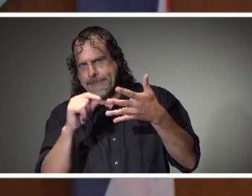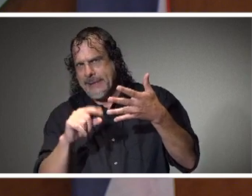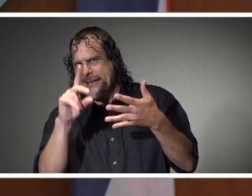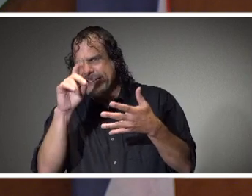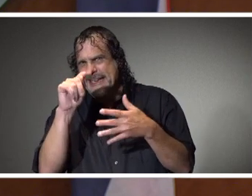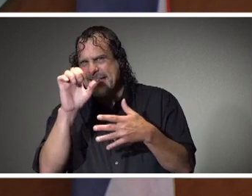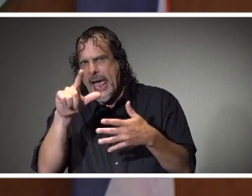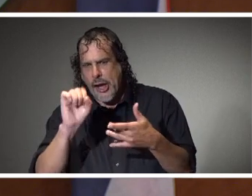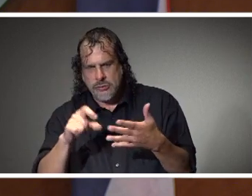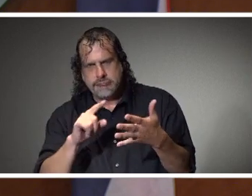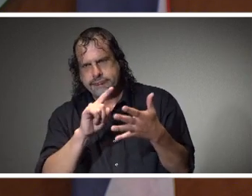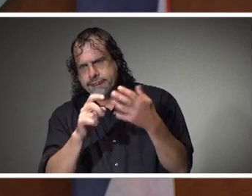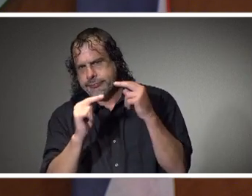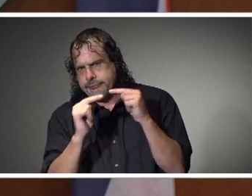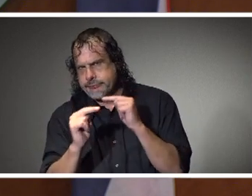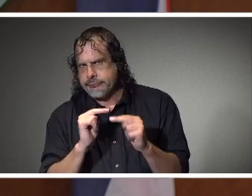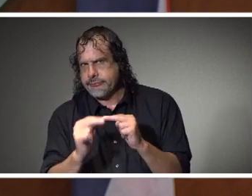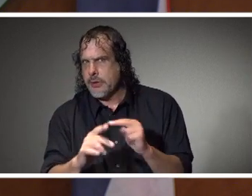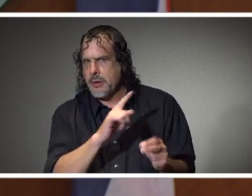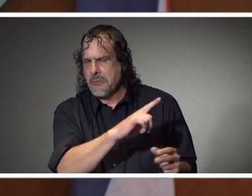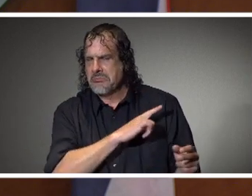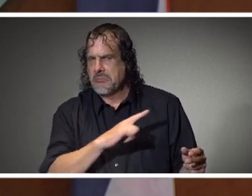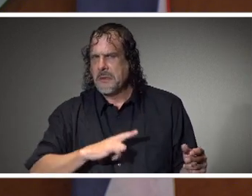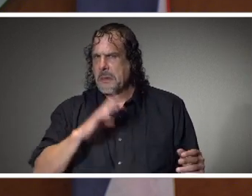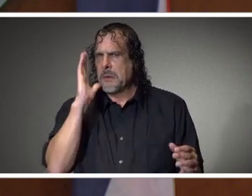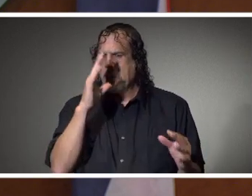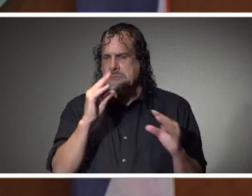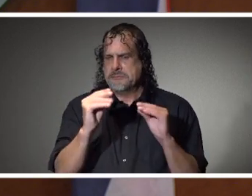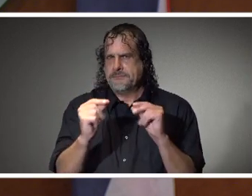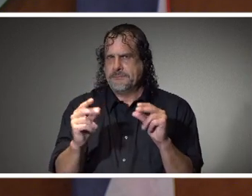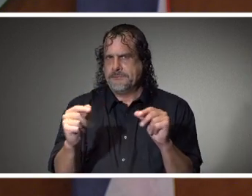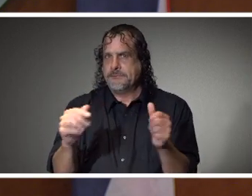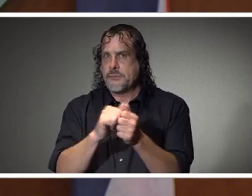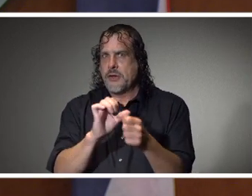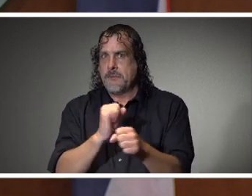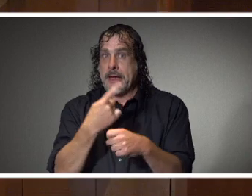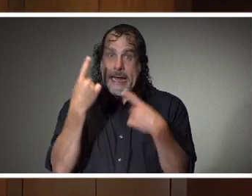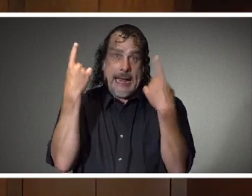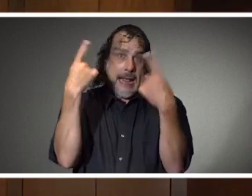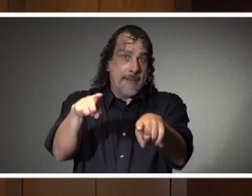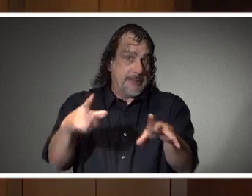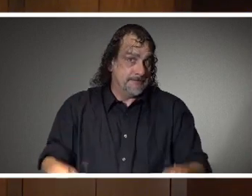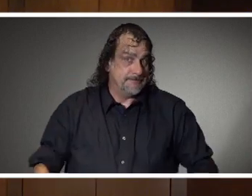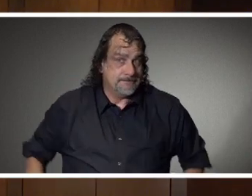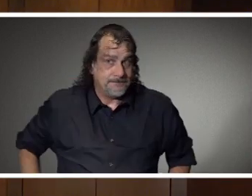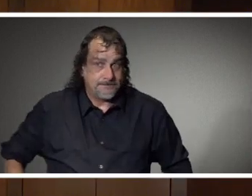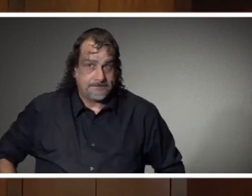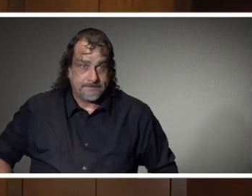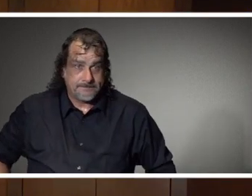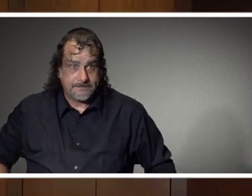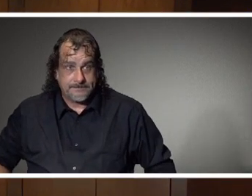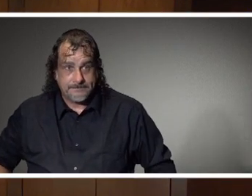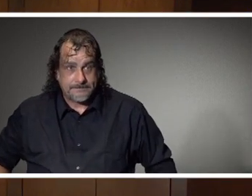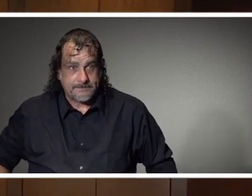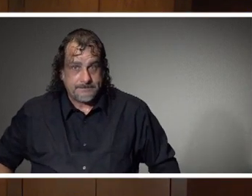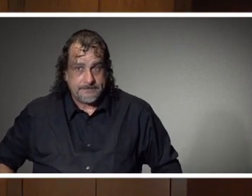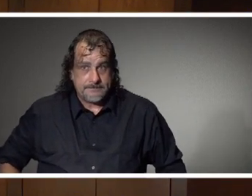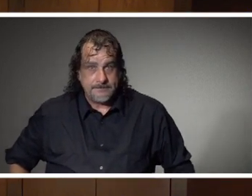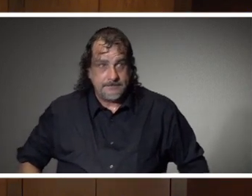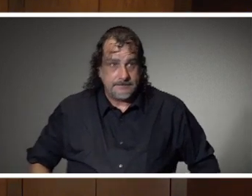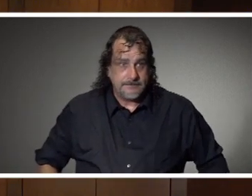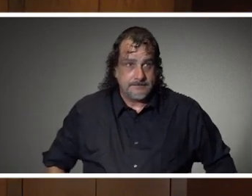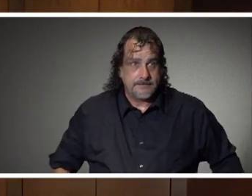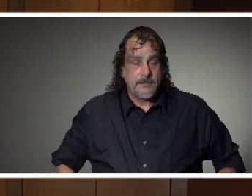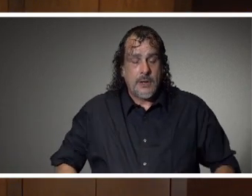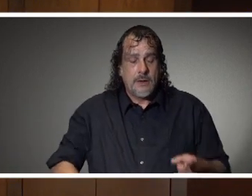of the legislature to make that a reality. And your